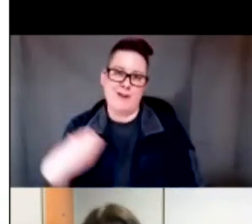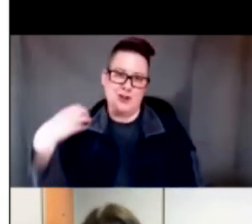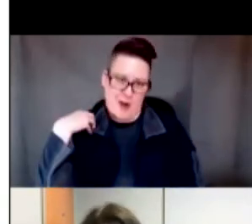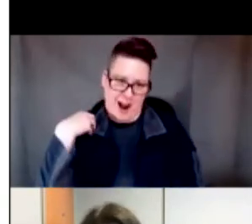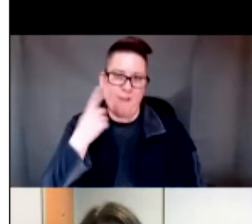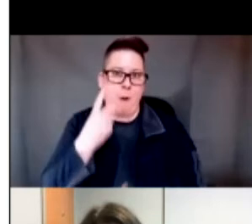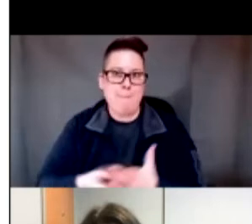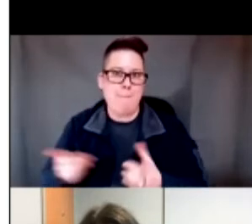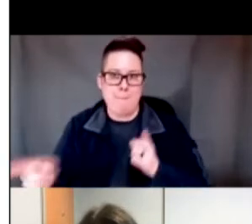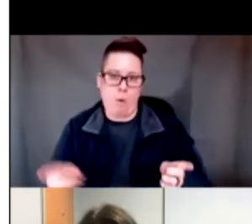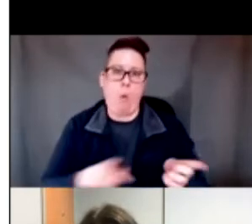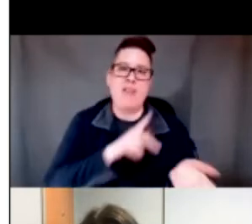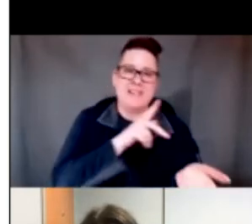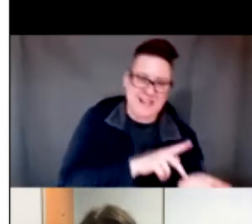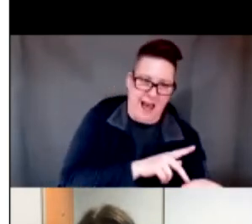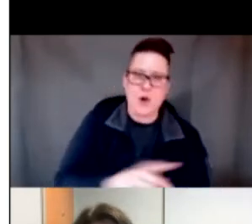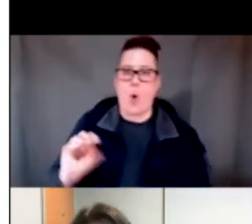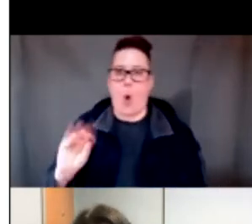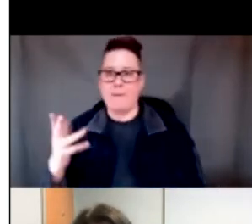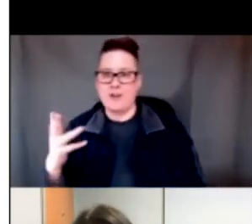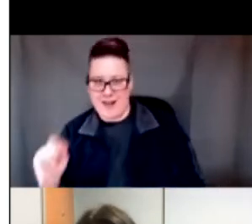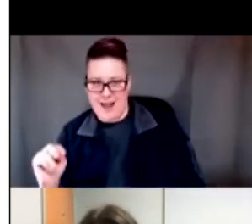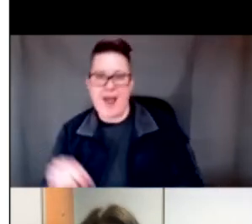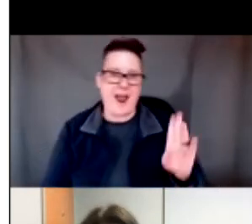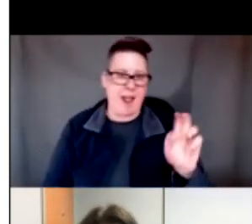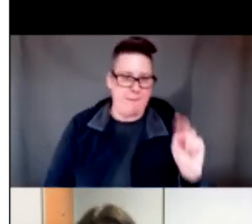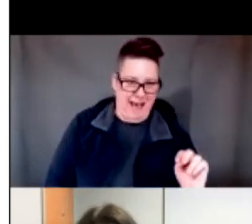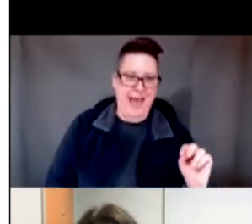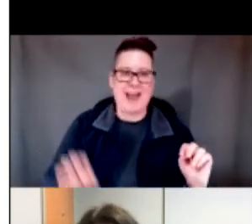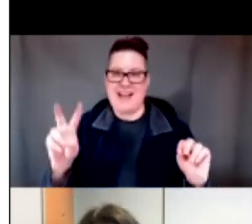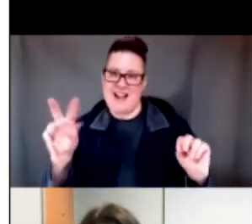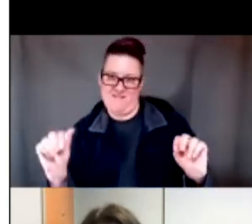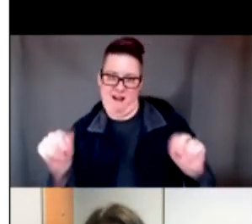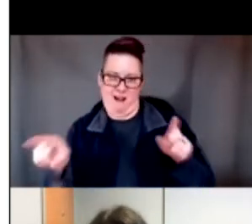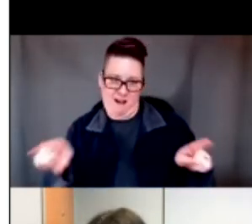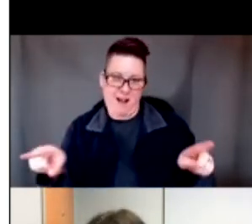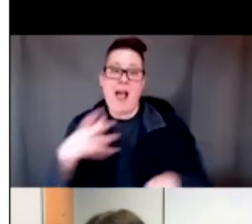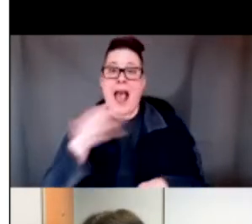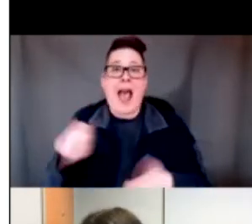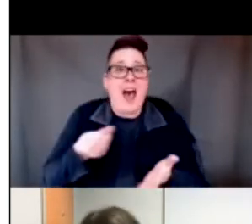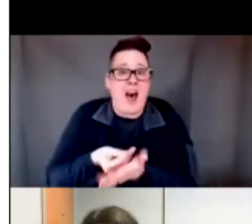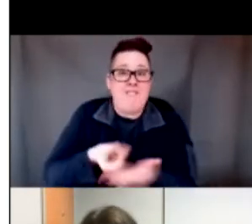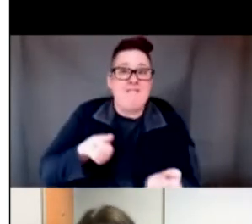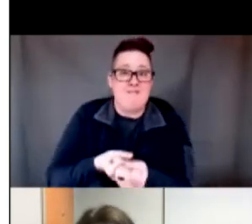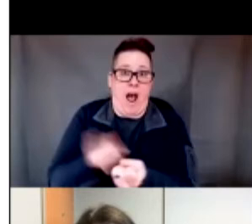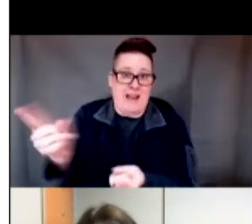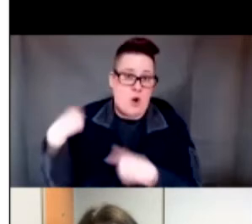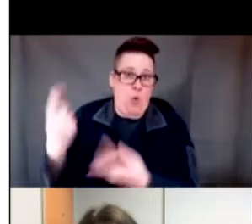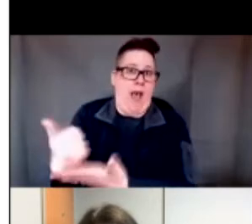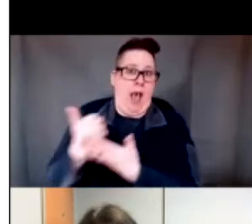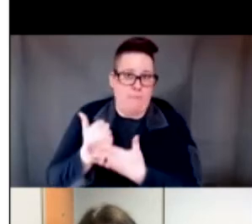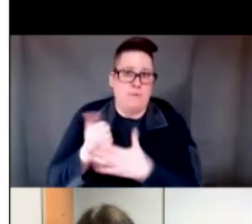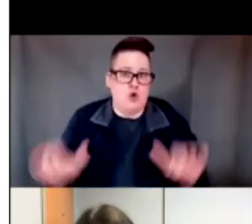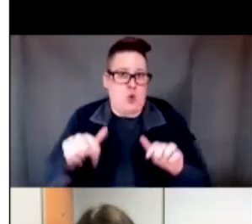both the departments of psychiatry and OBGYN, Ben Lee and Eva Pressman, along with funders who have allowed us to do some of the work that